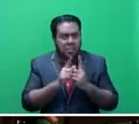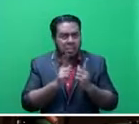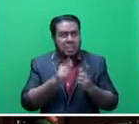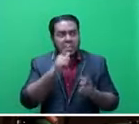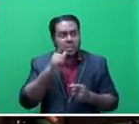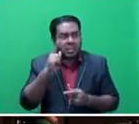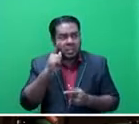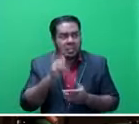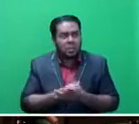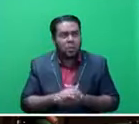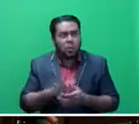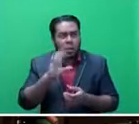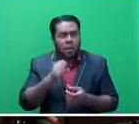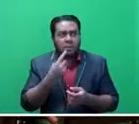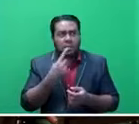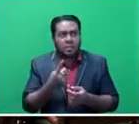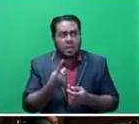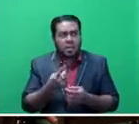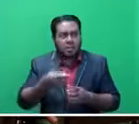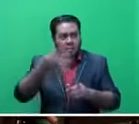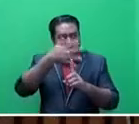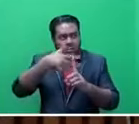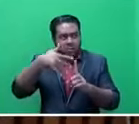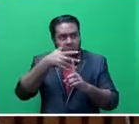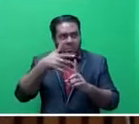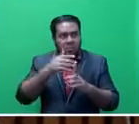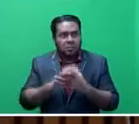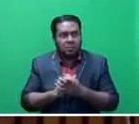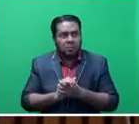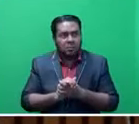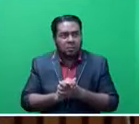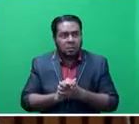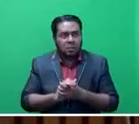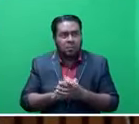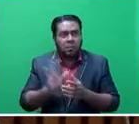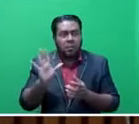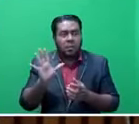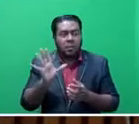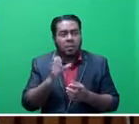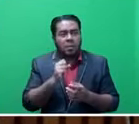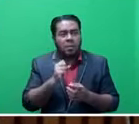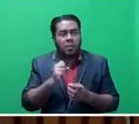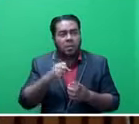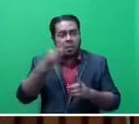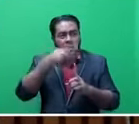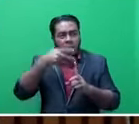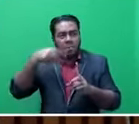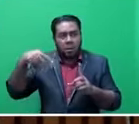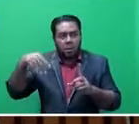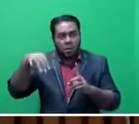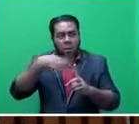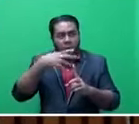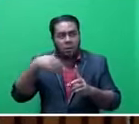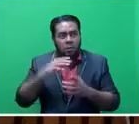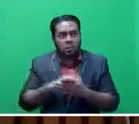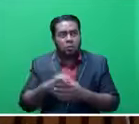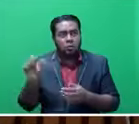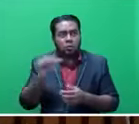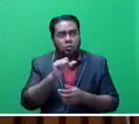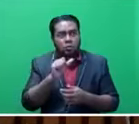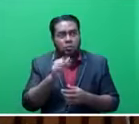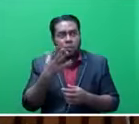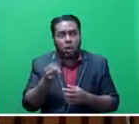the backgrounds, the backgrounds to all the members who are tuning in virtually should be of